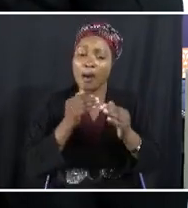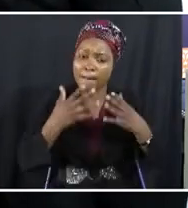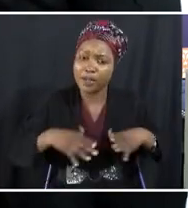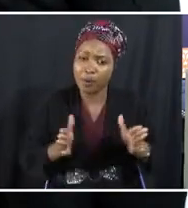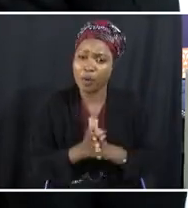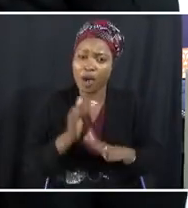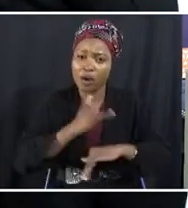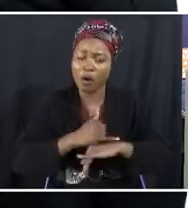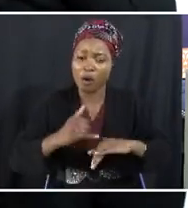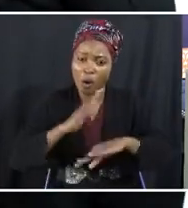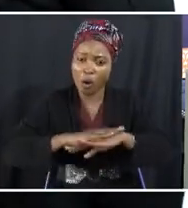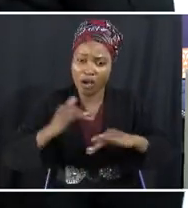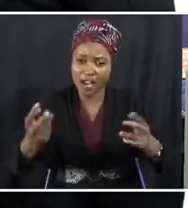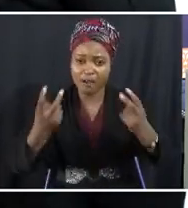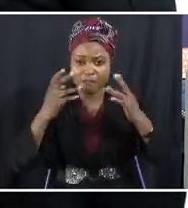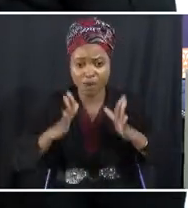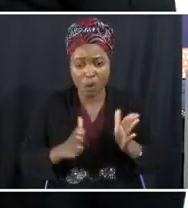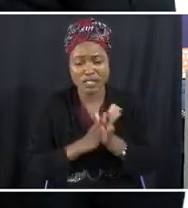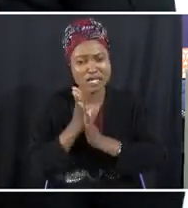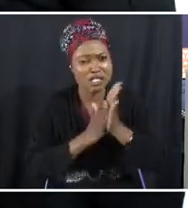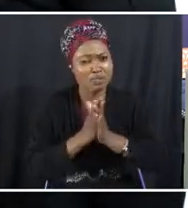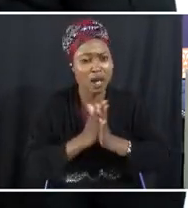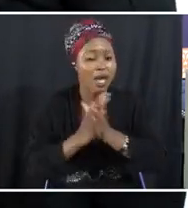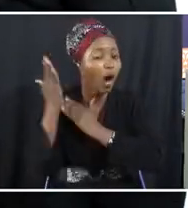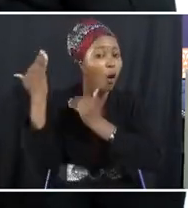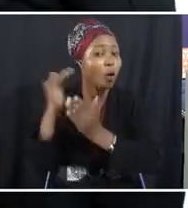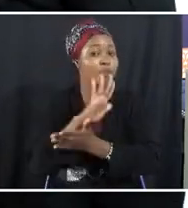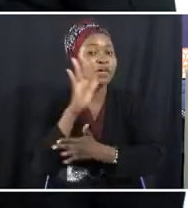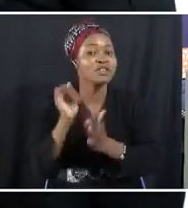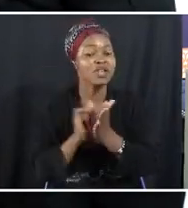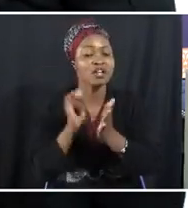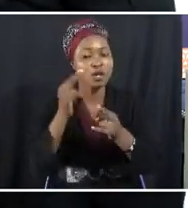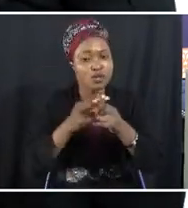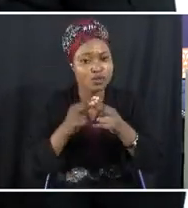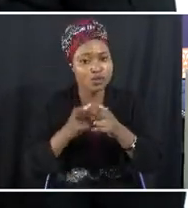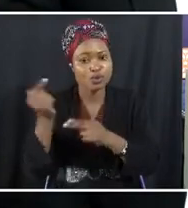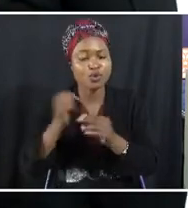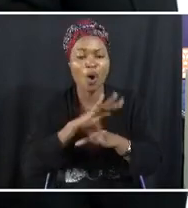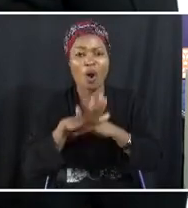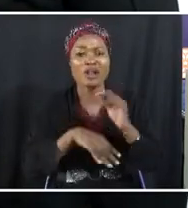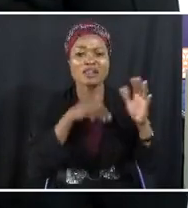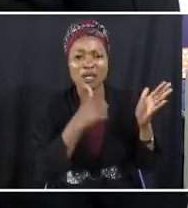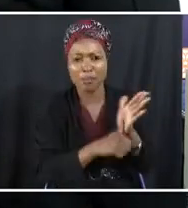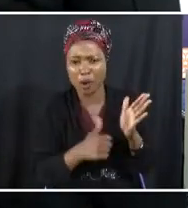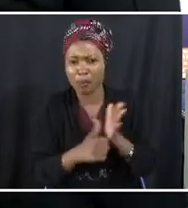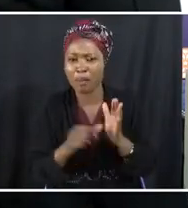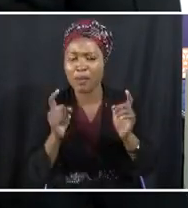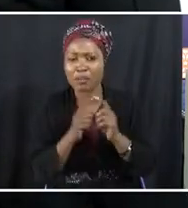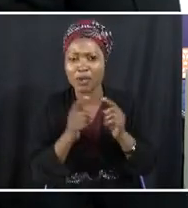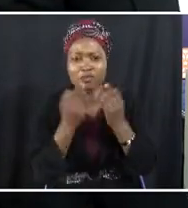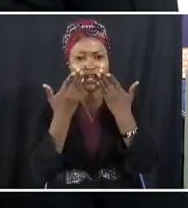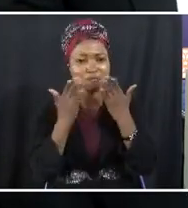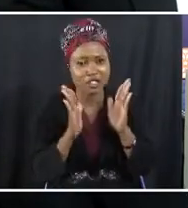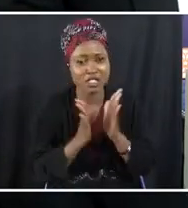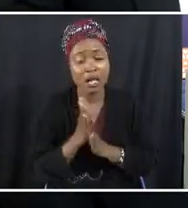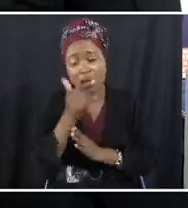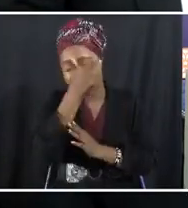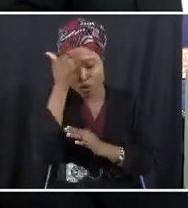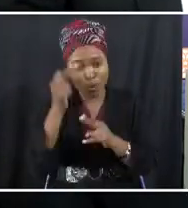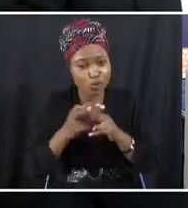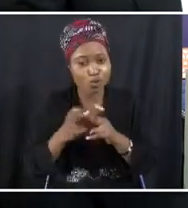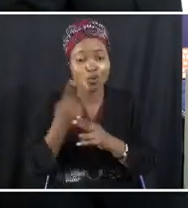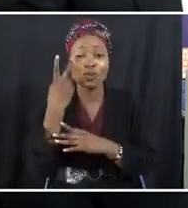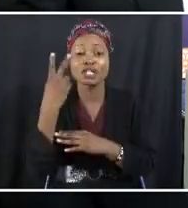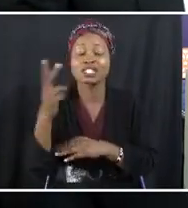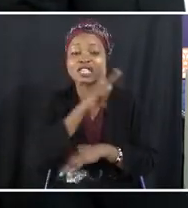corners of the world. May you inspire their hope that, Lord, soon everything will be over, because one day we are going to see the King